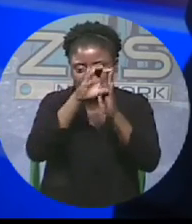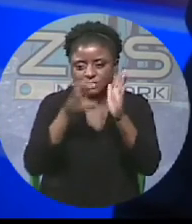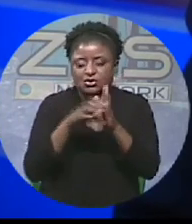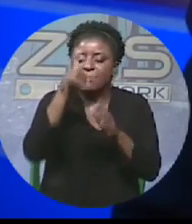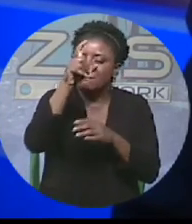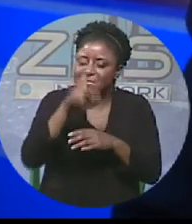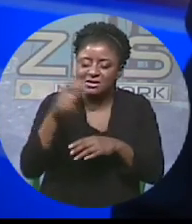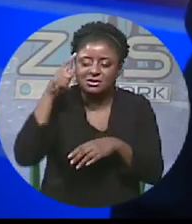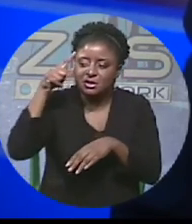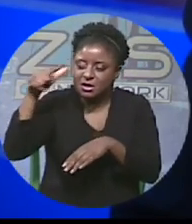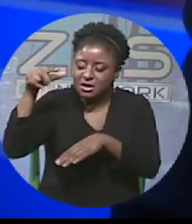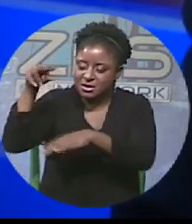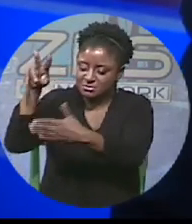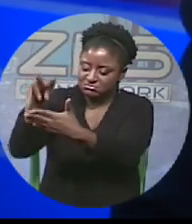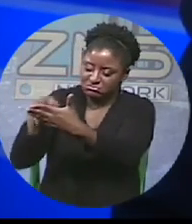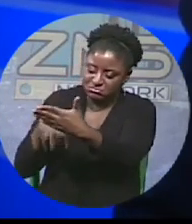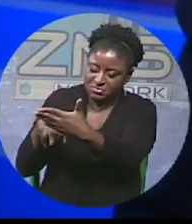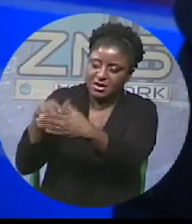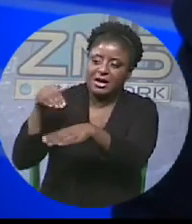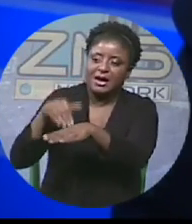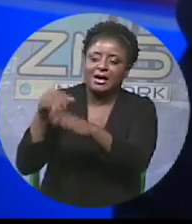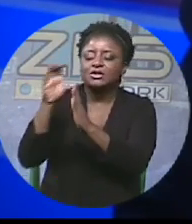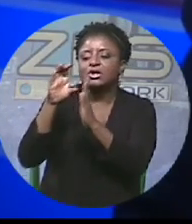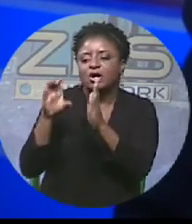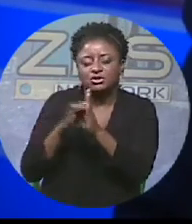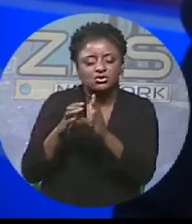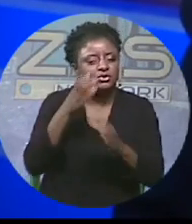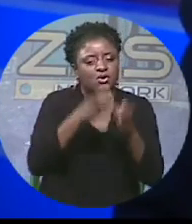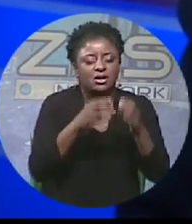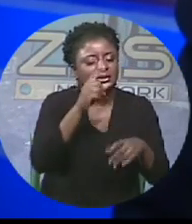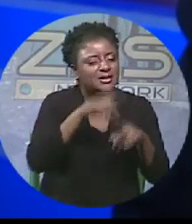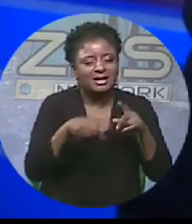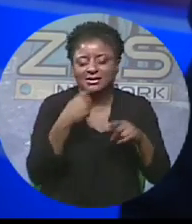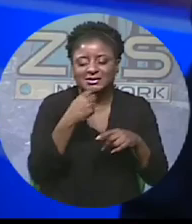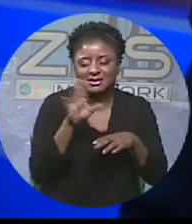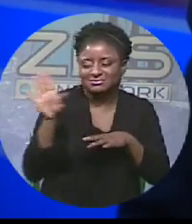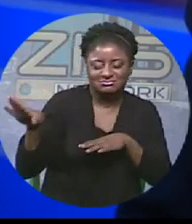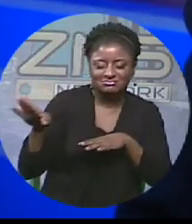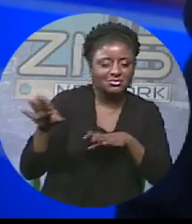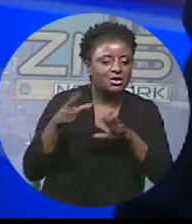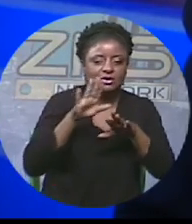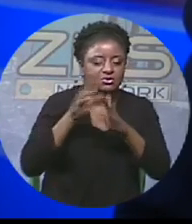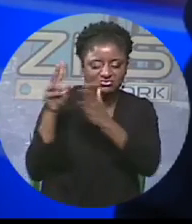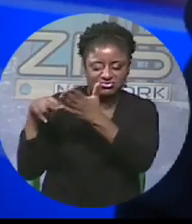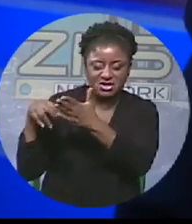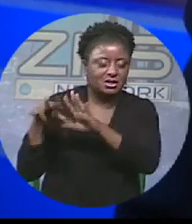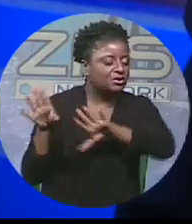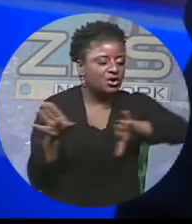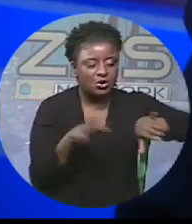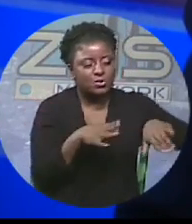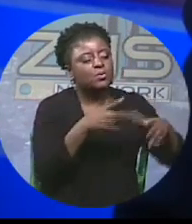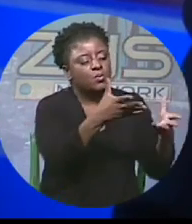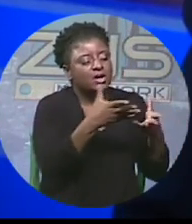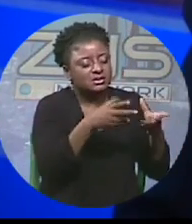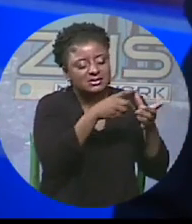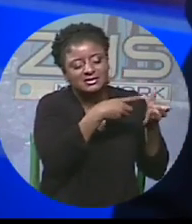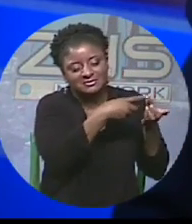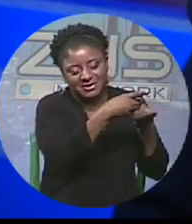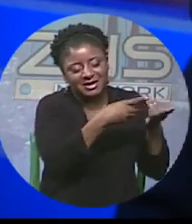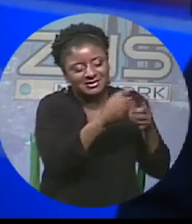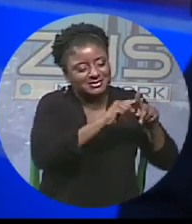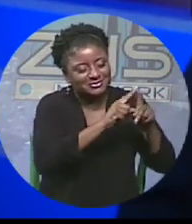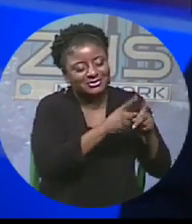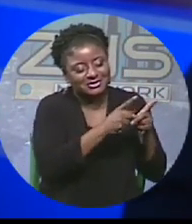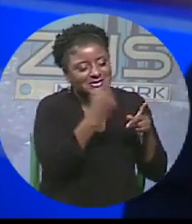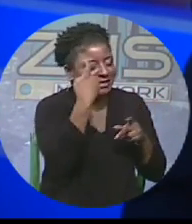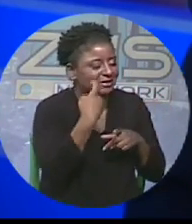must look at the Constitution. The court cannot go outside and say, oh, but we would like to define sex as such and such. And so,